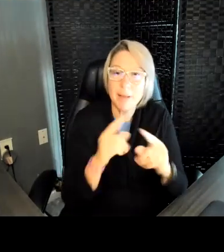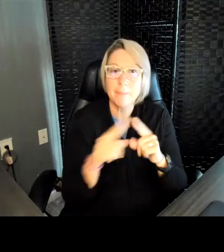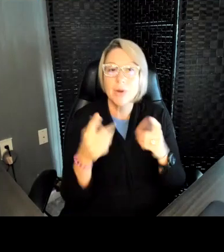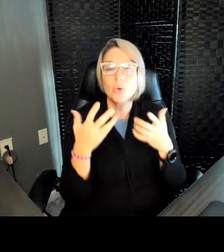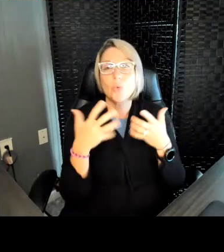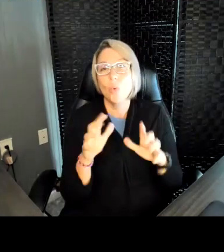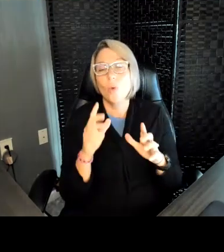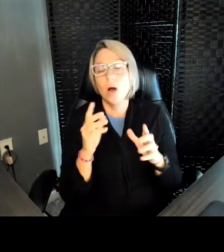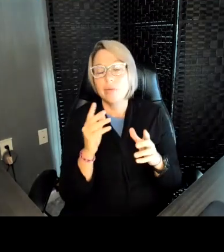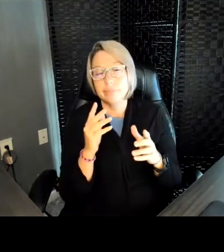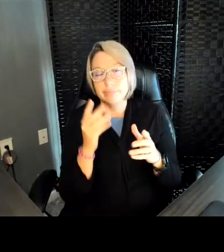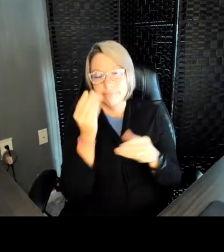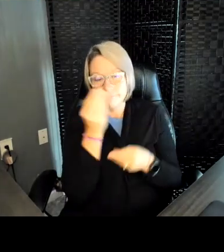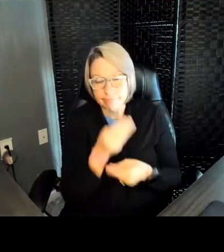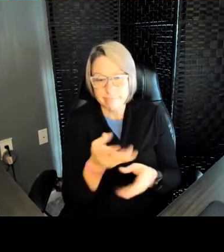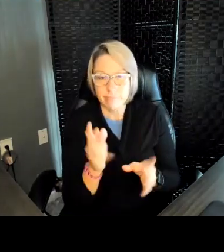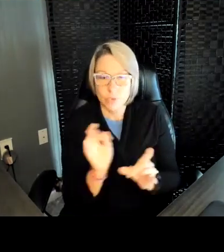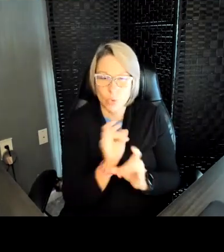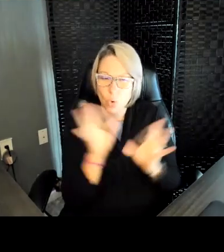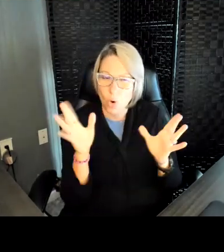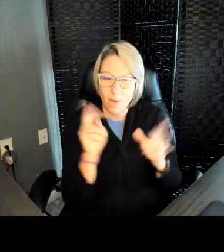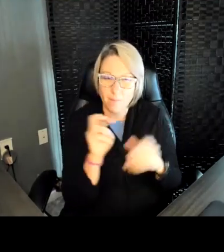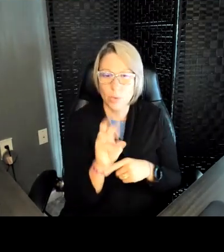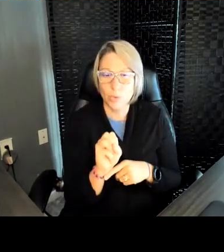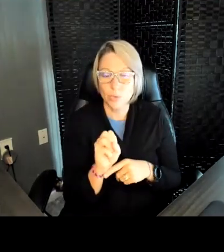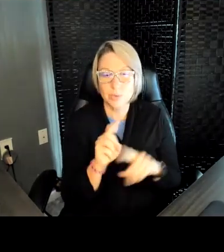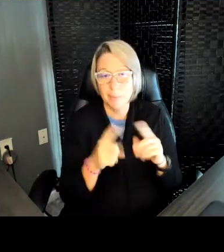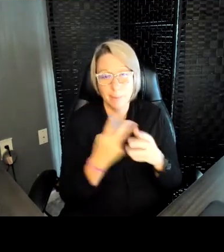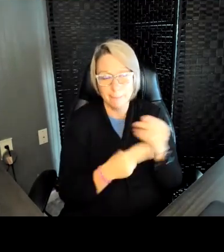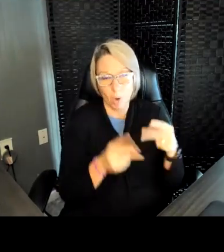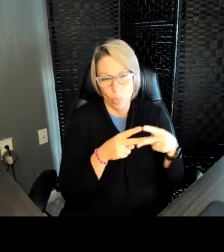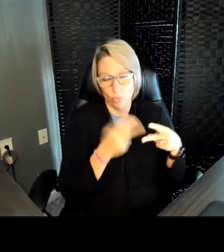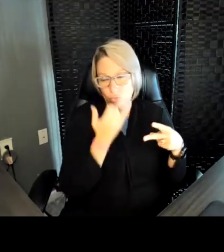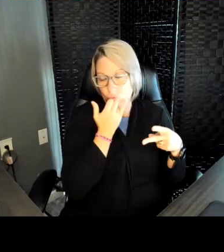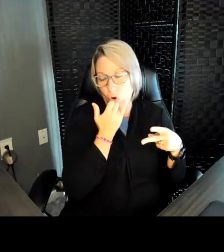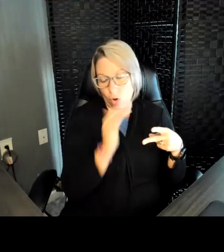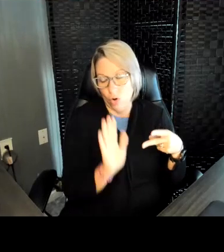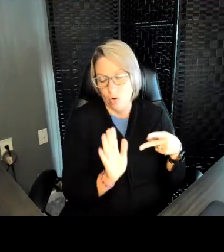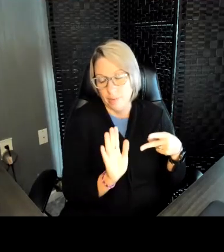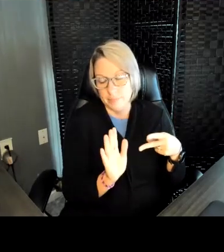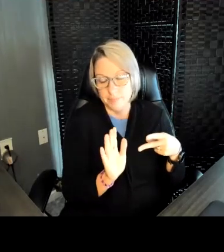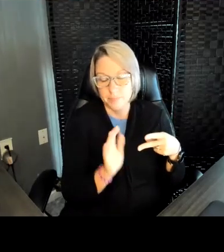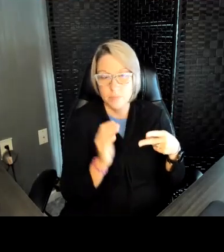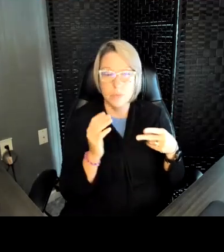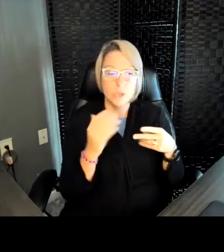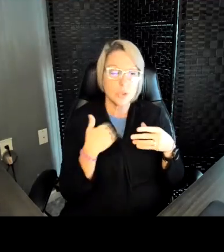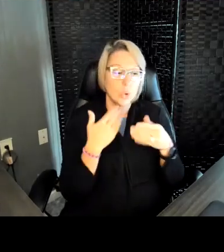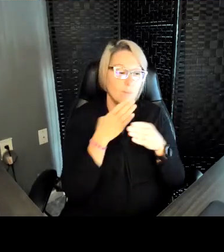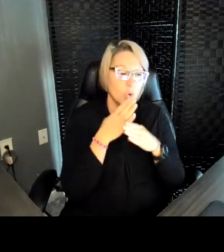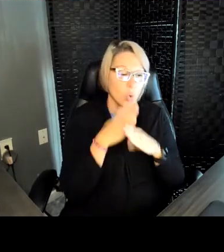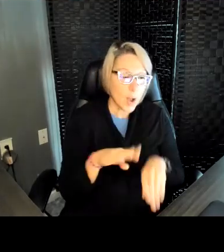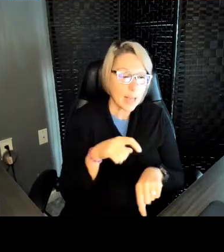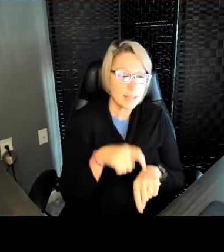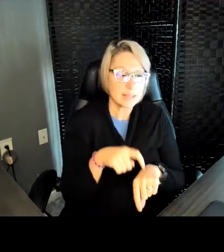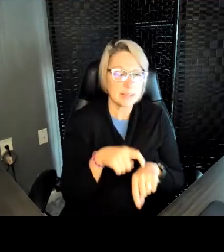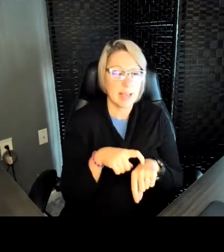awful. But both of those are the wrong things to do. You have a quiet time with them. You make sure